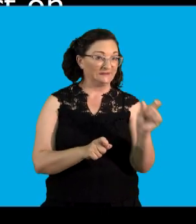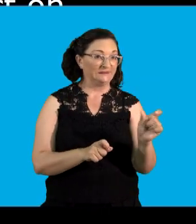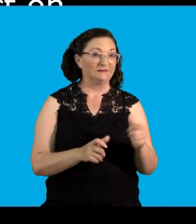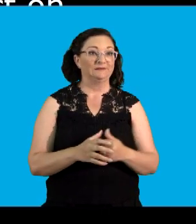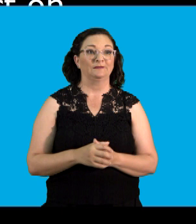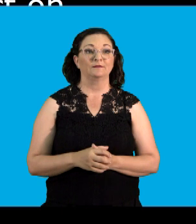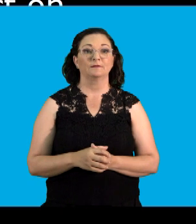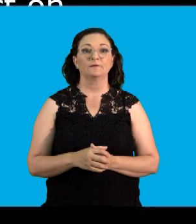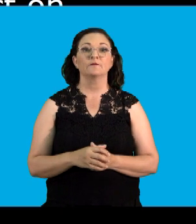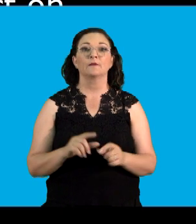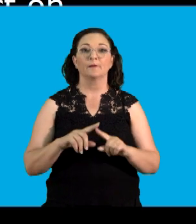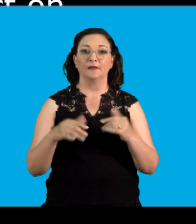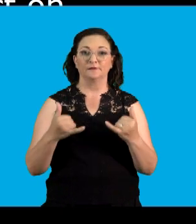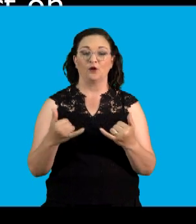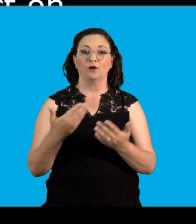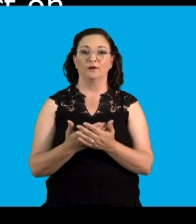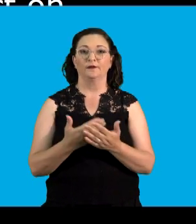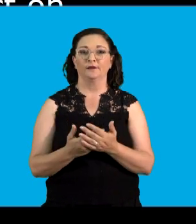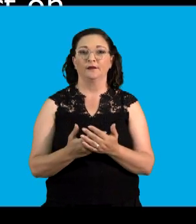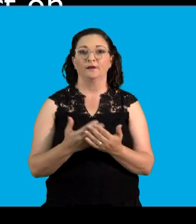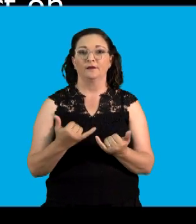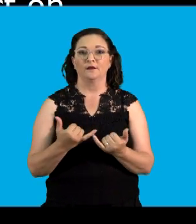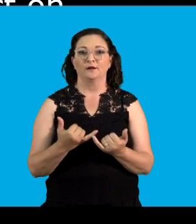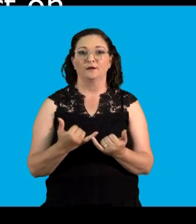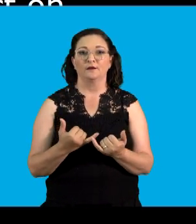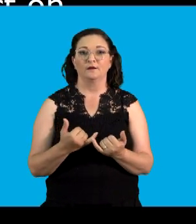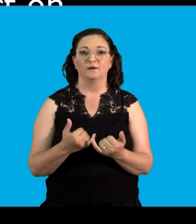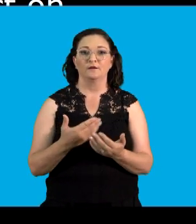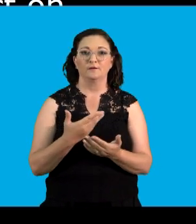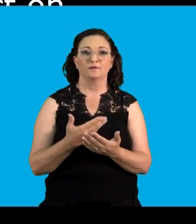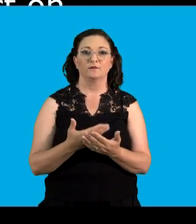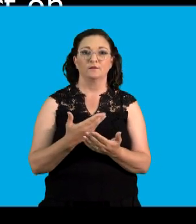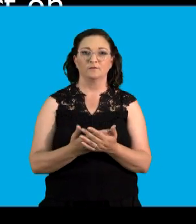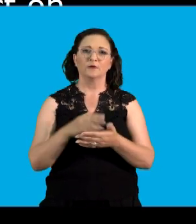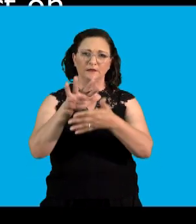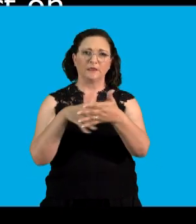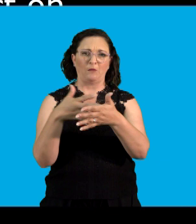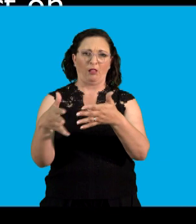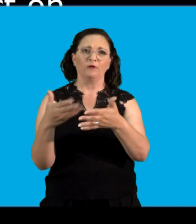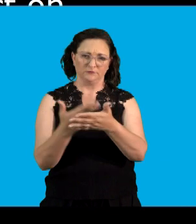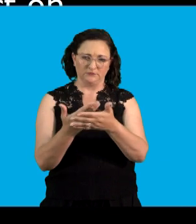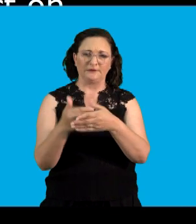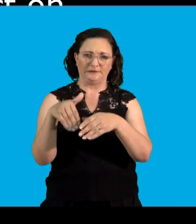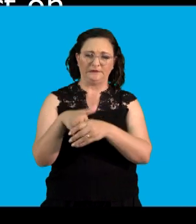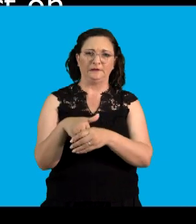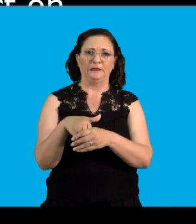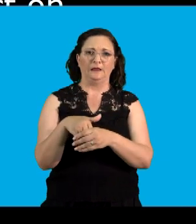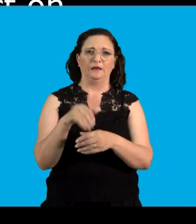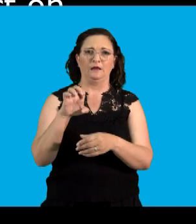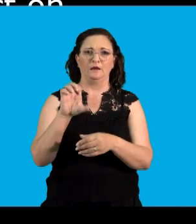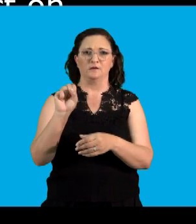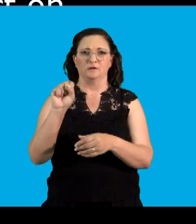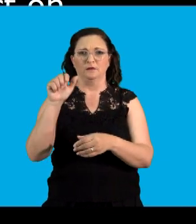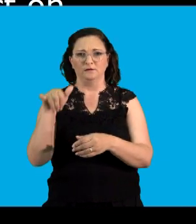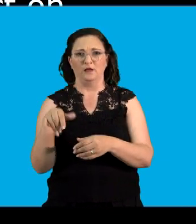and credit payment. Right, you are more than welcome to even tabulate in your essay. Don't think you are wrong by tabulating. So here it's going to be your